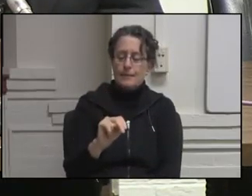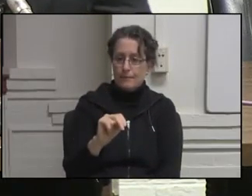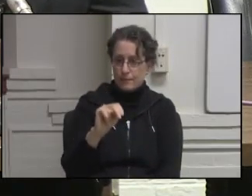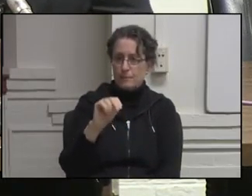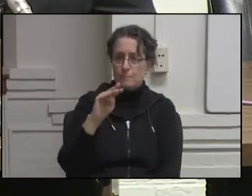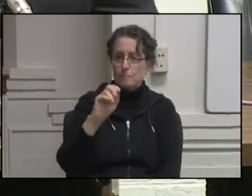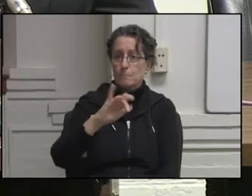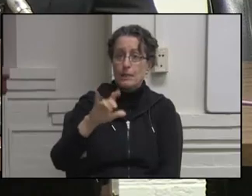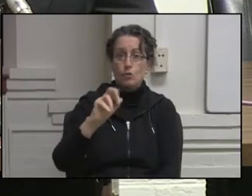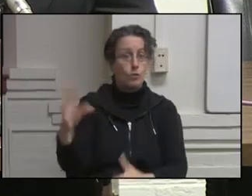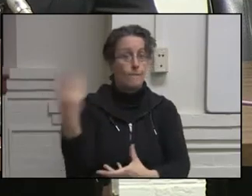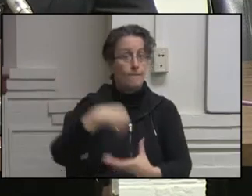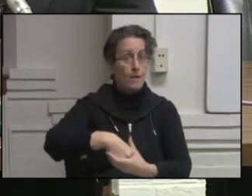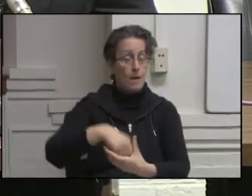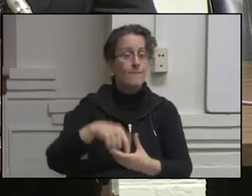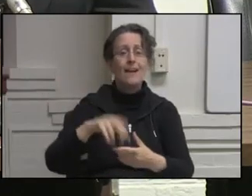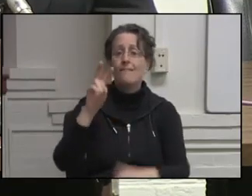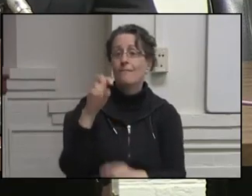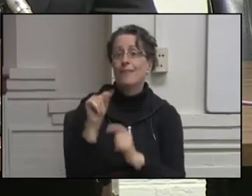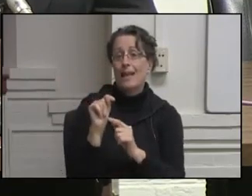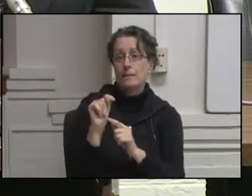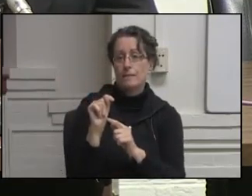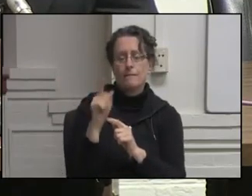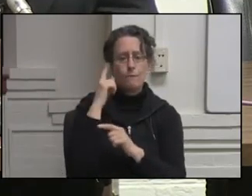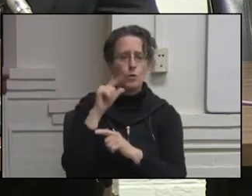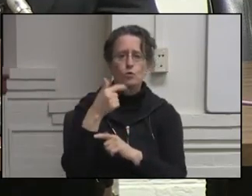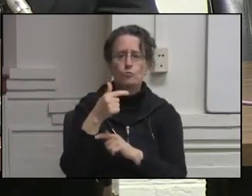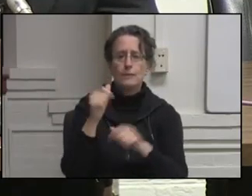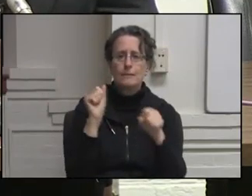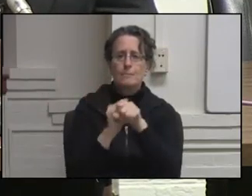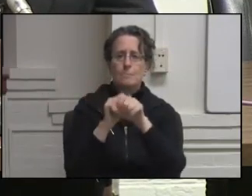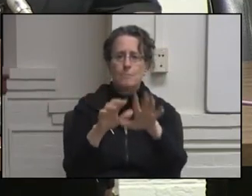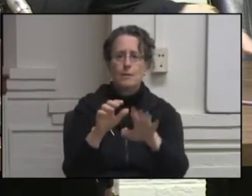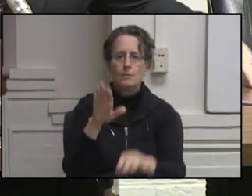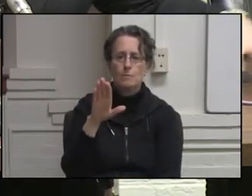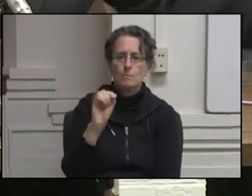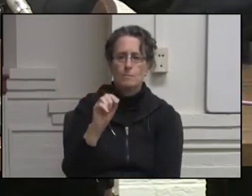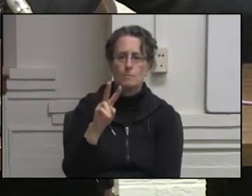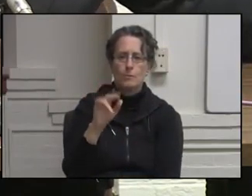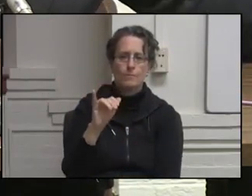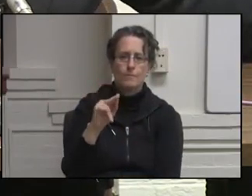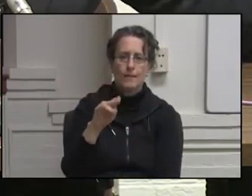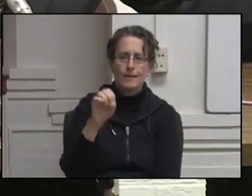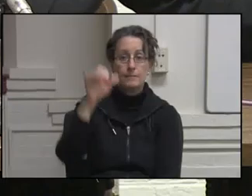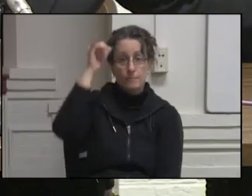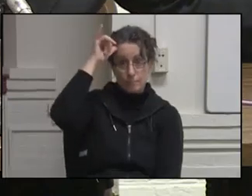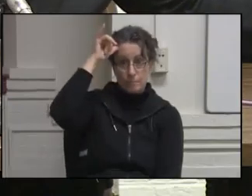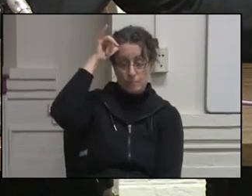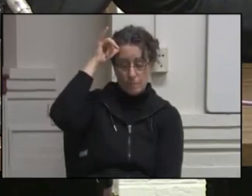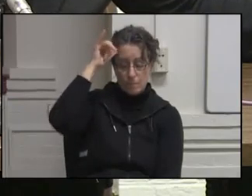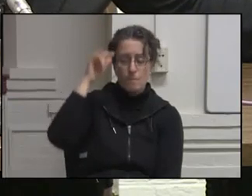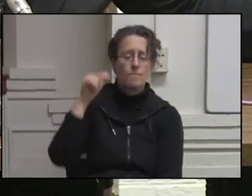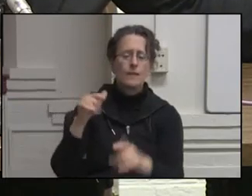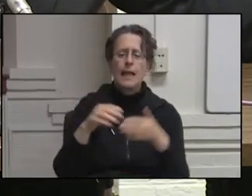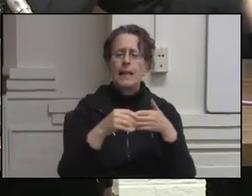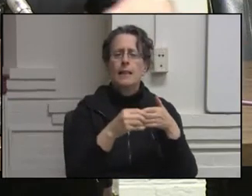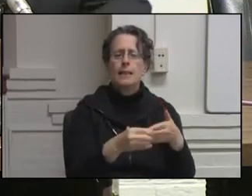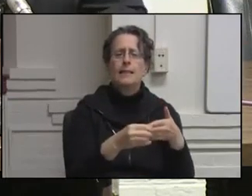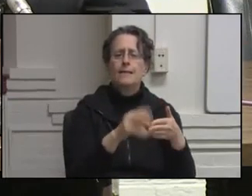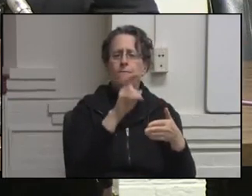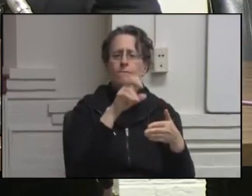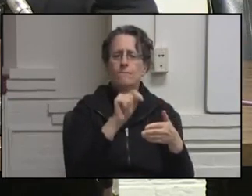Equine, he's the lead veterinarian. We also have volunteer